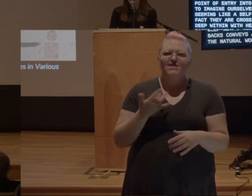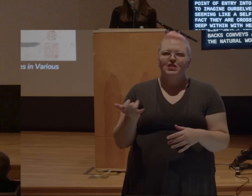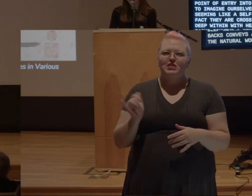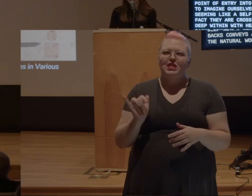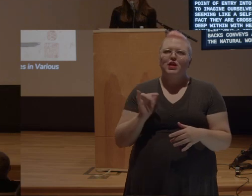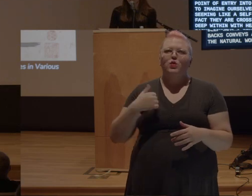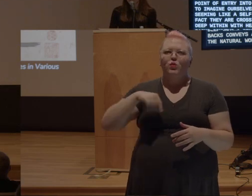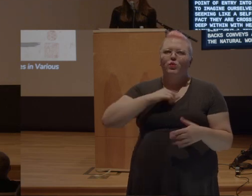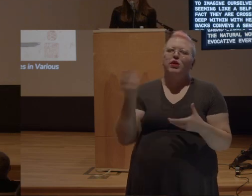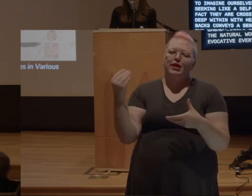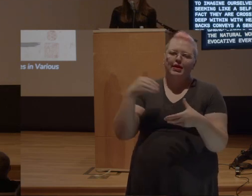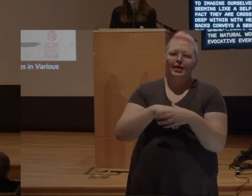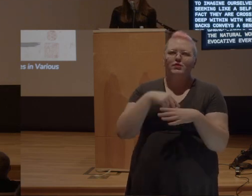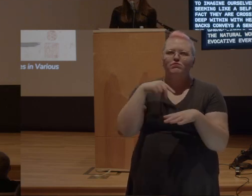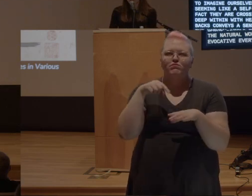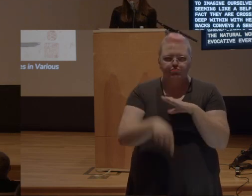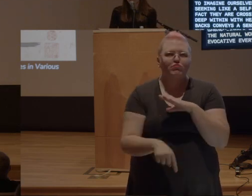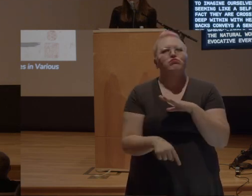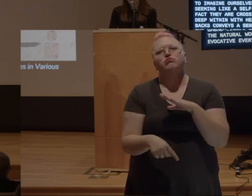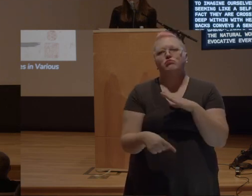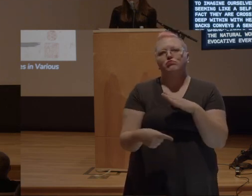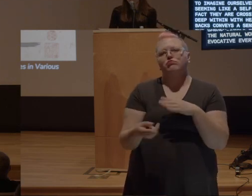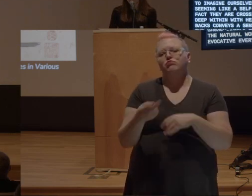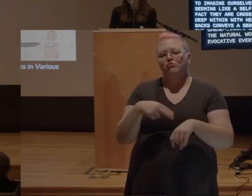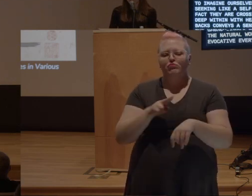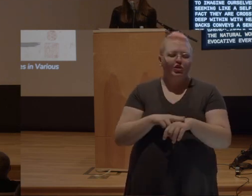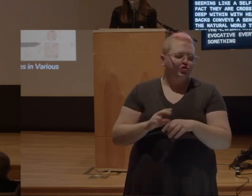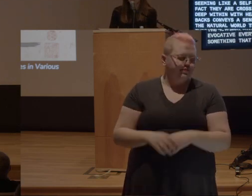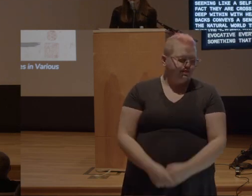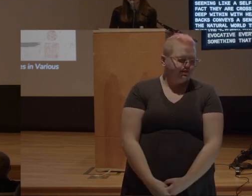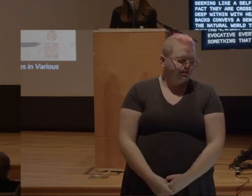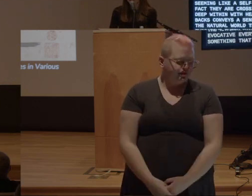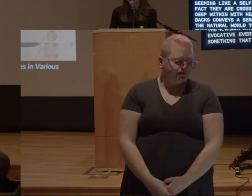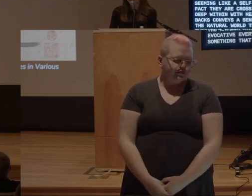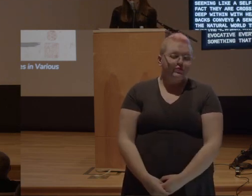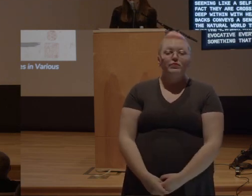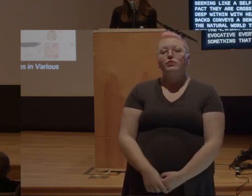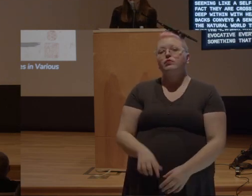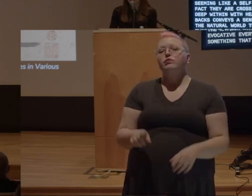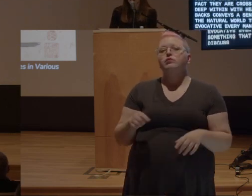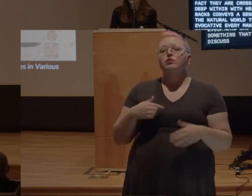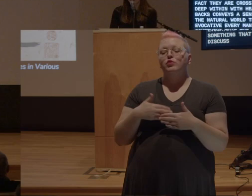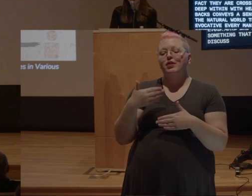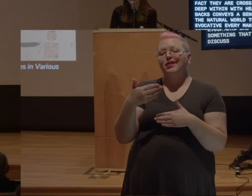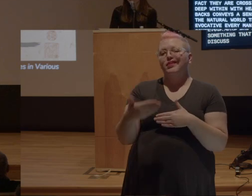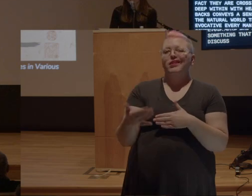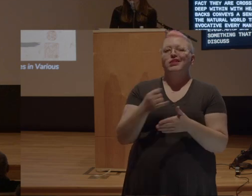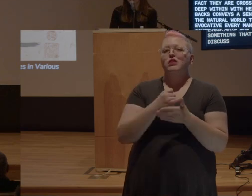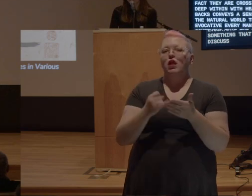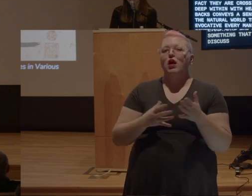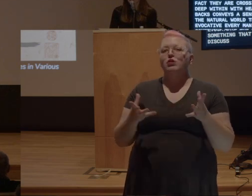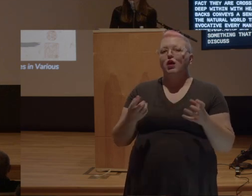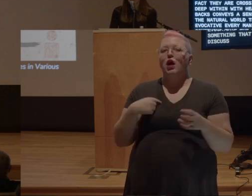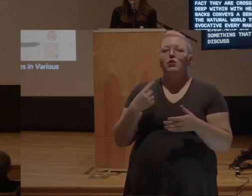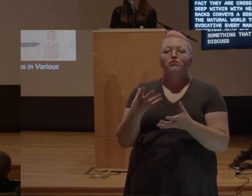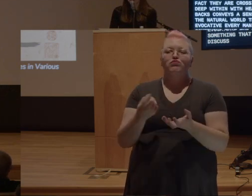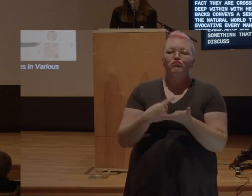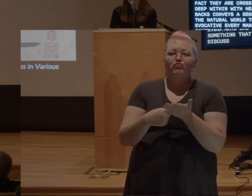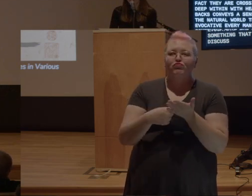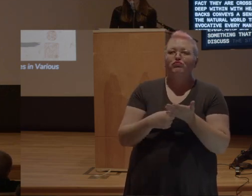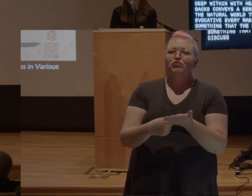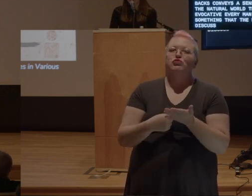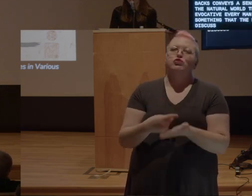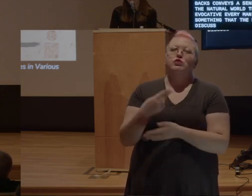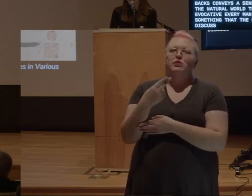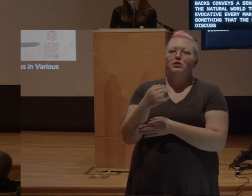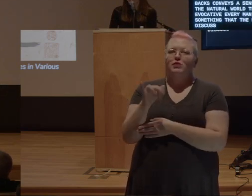evocative everyman figures in the landscape is something that the next artist I'd like to discuss, Utagawa Hiroshige, was also